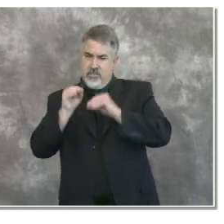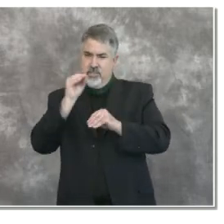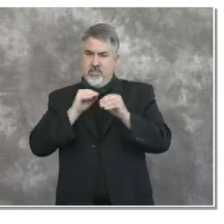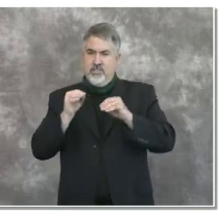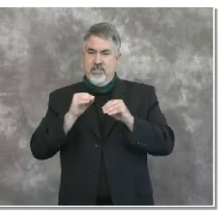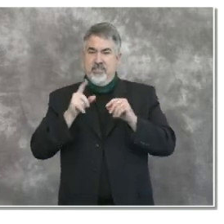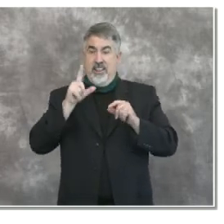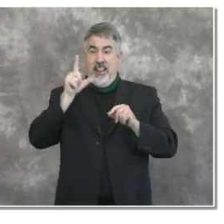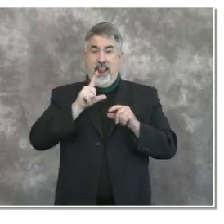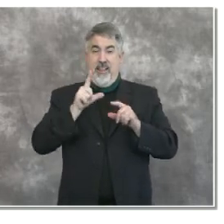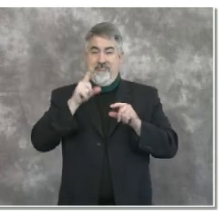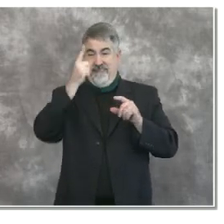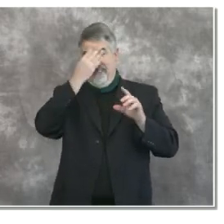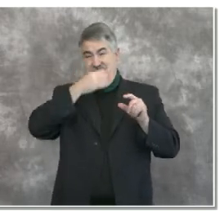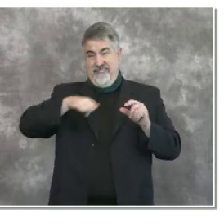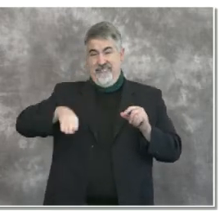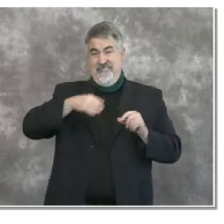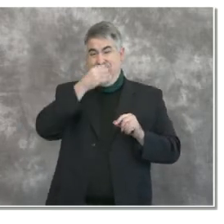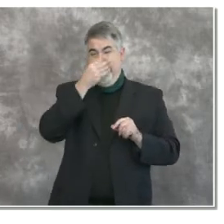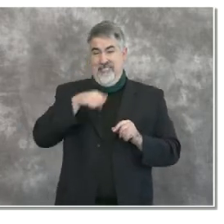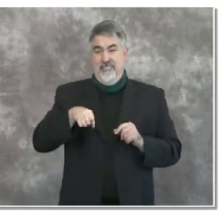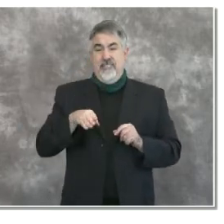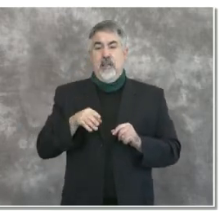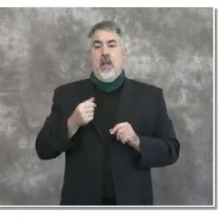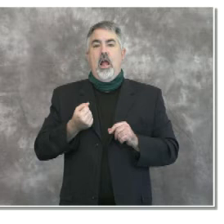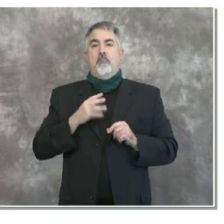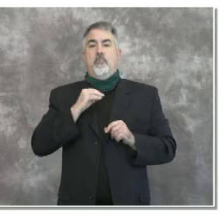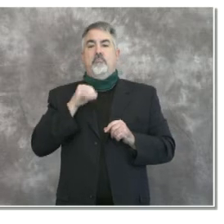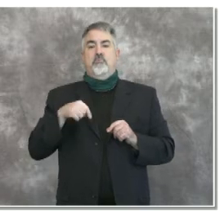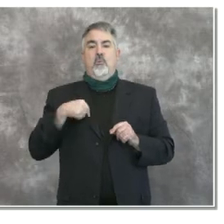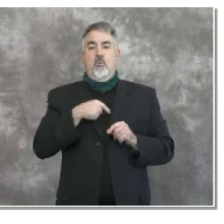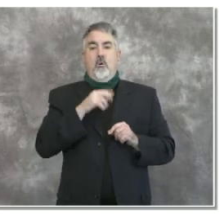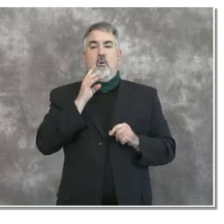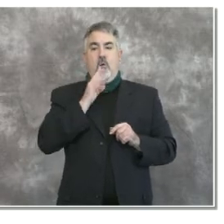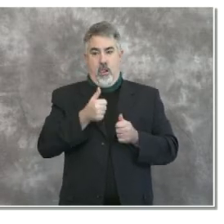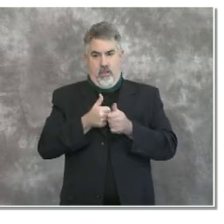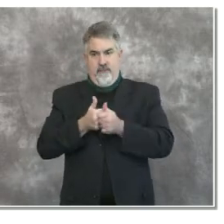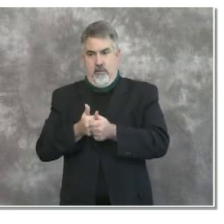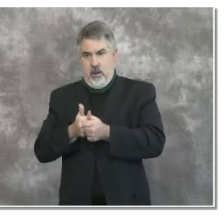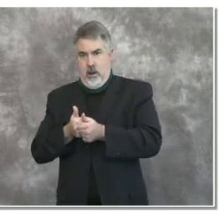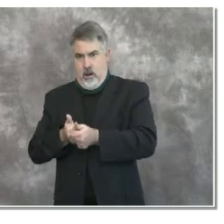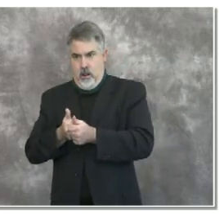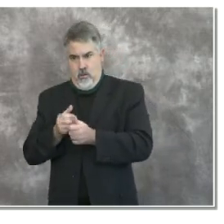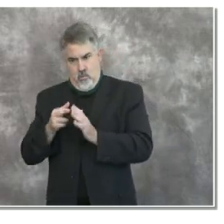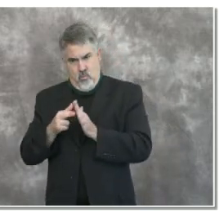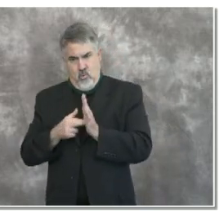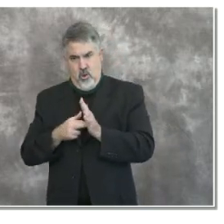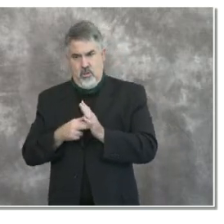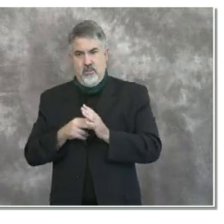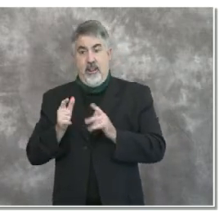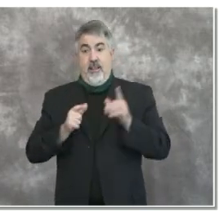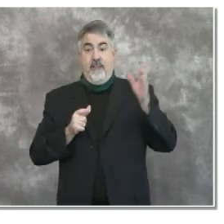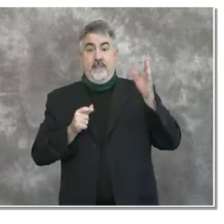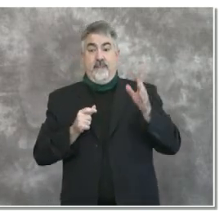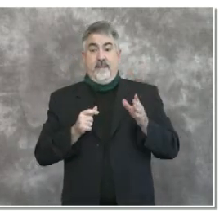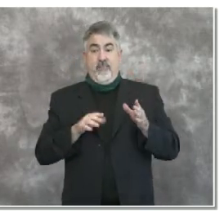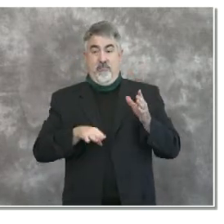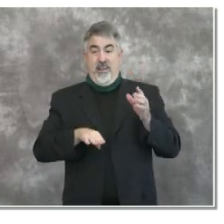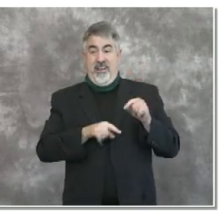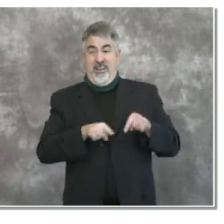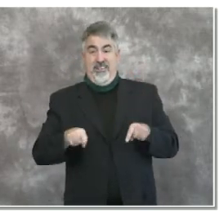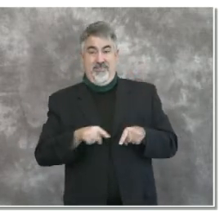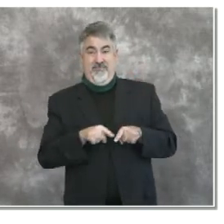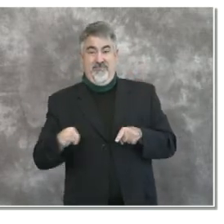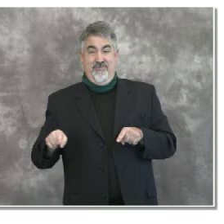us that will hopefully be adhering to what we're going to be recommending. Along the bottom axis,